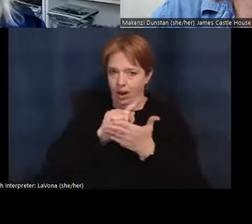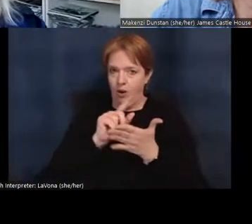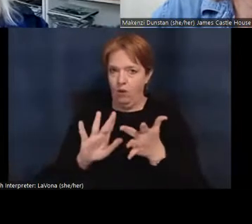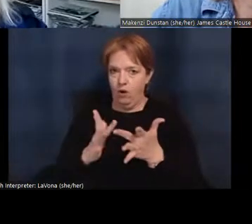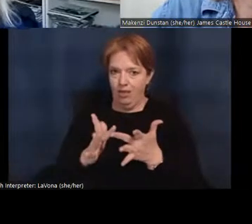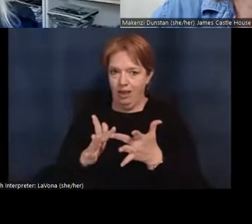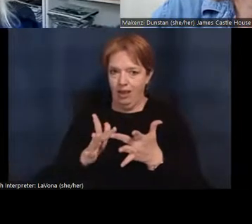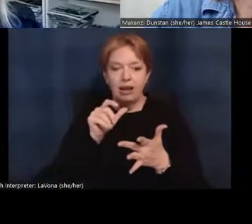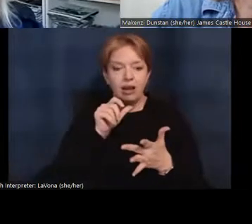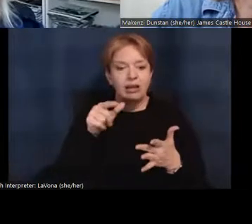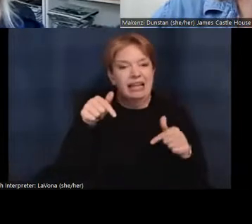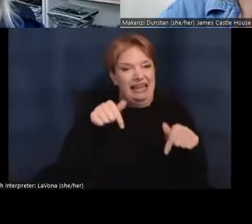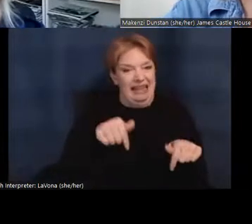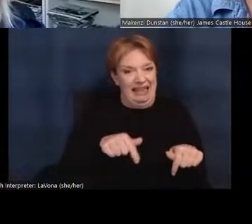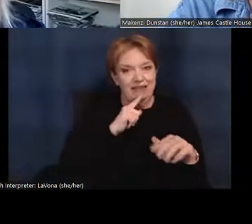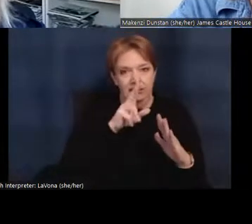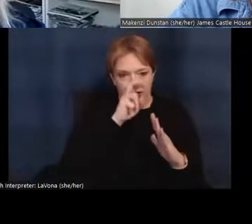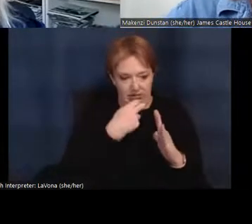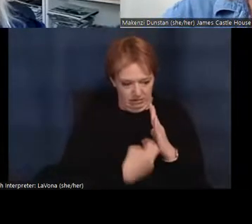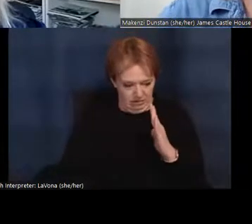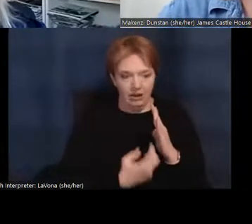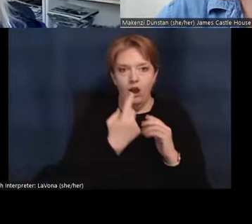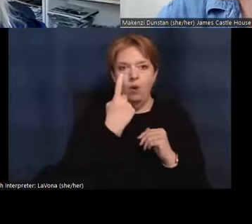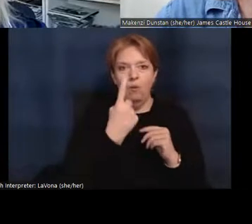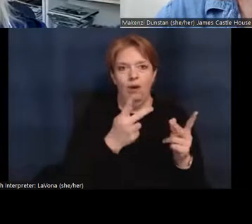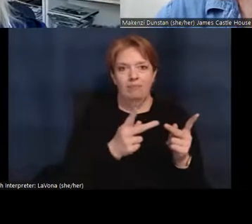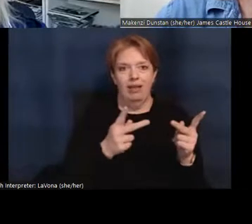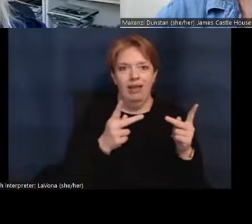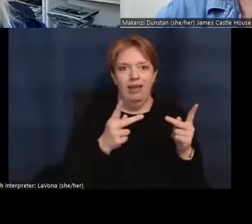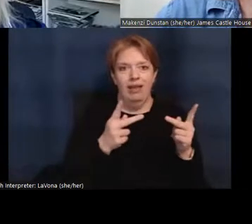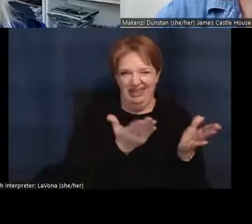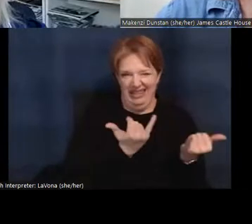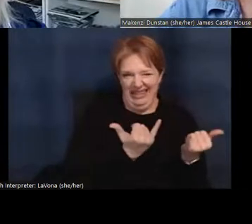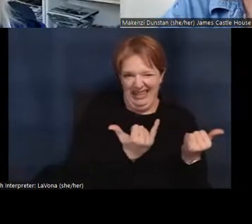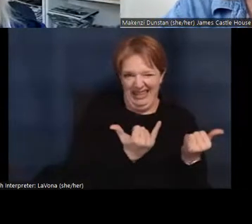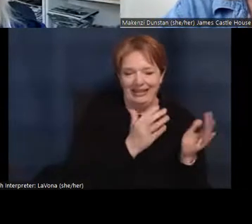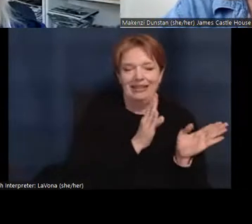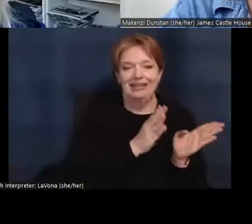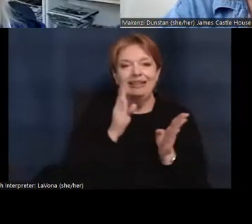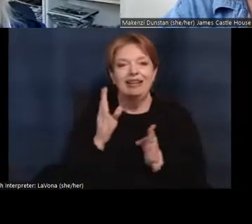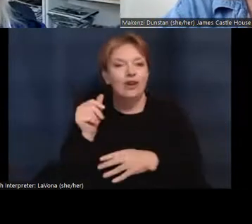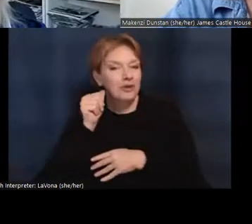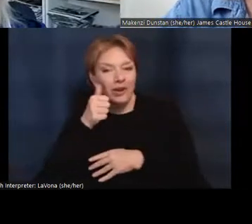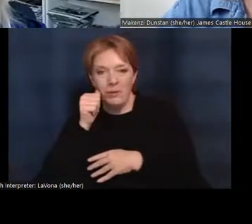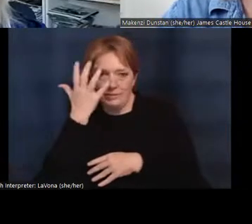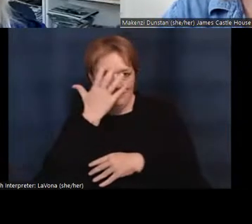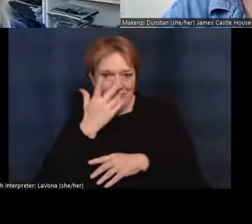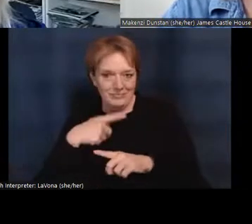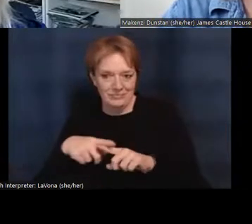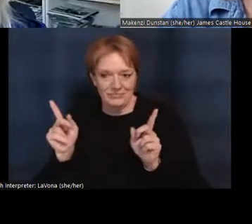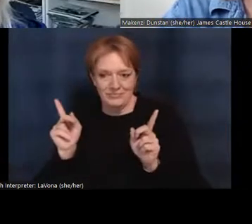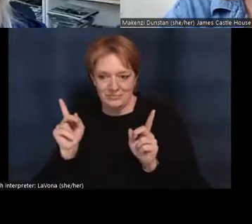unlike here, which is an immersion into one site on the road trip and really trying to channel